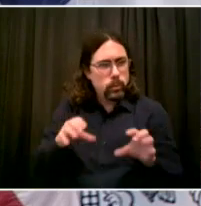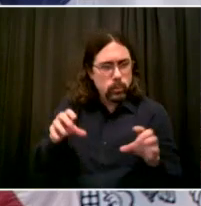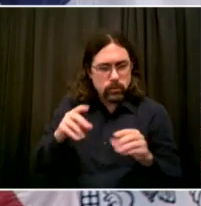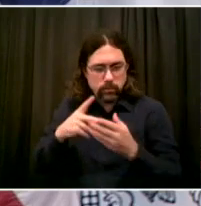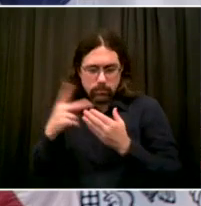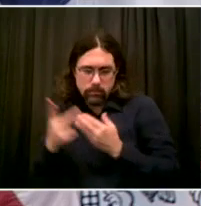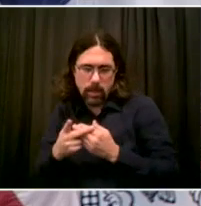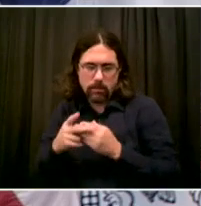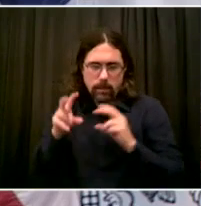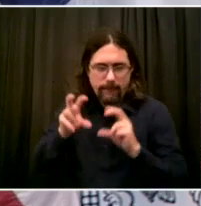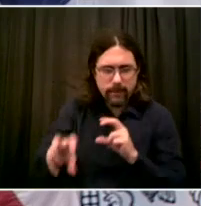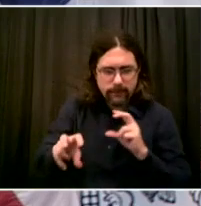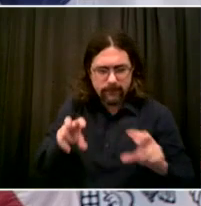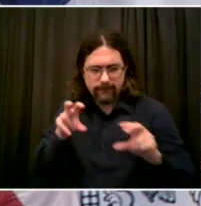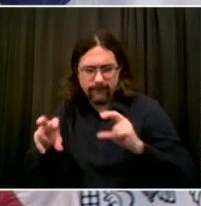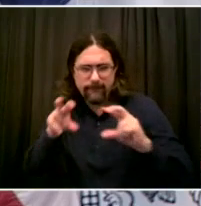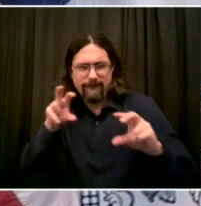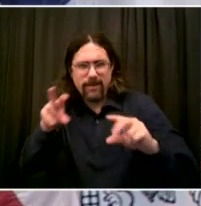from PIX.